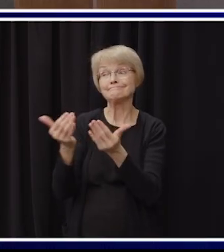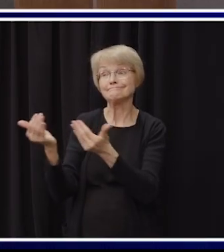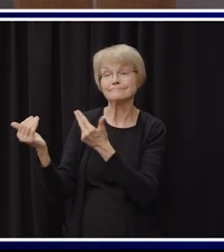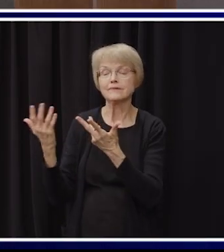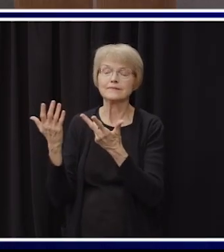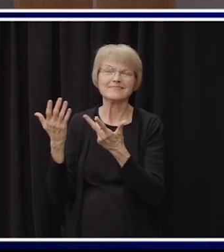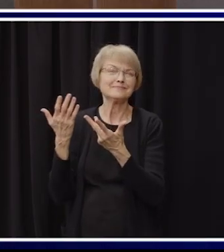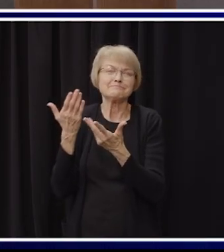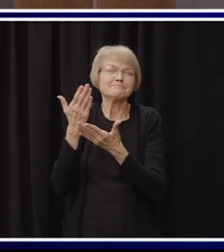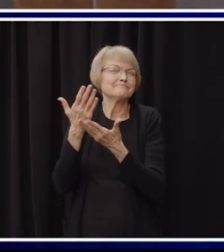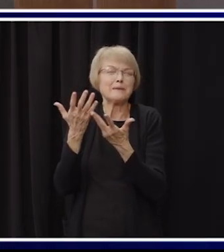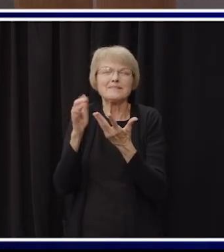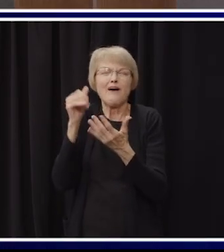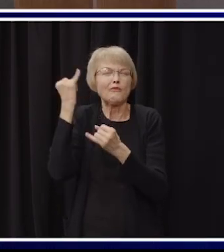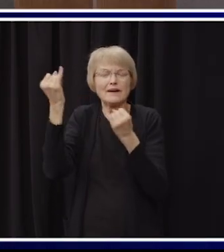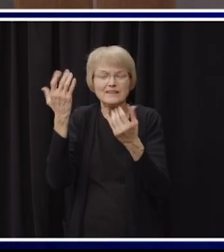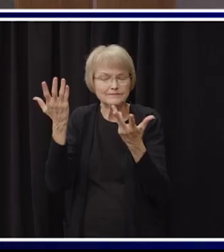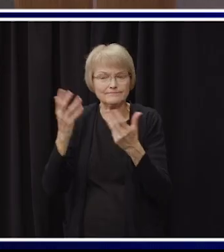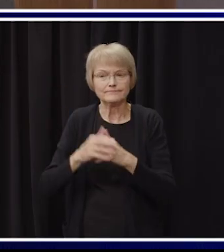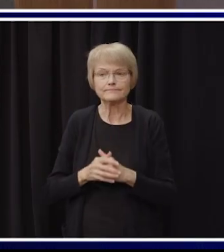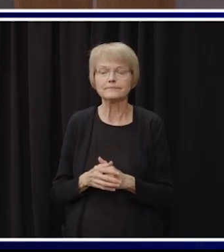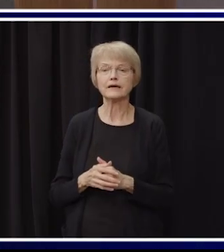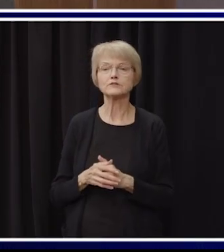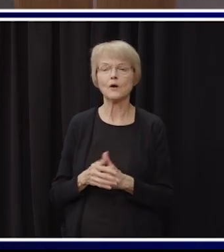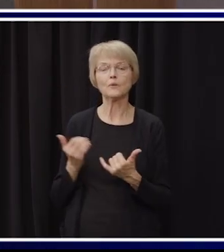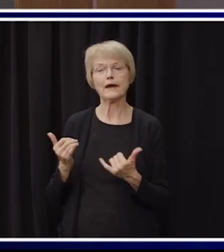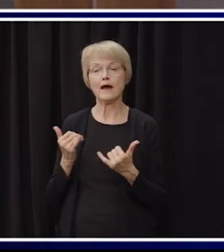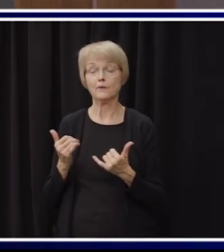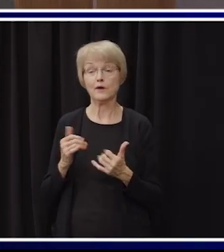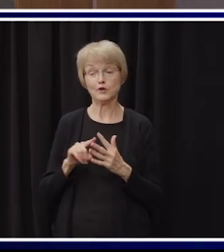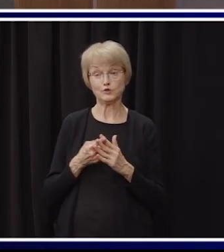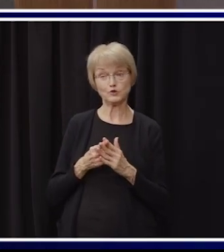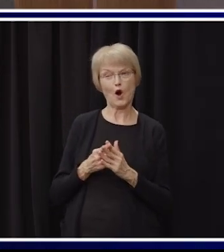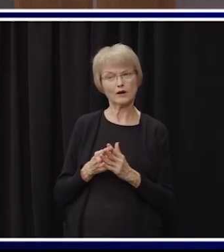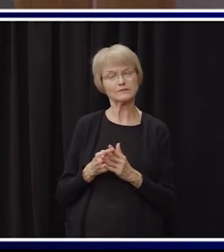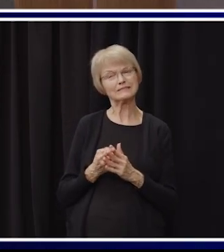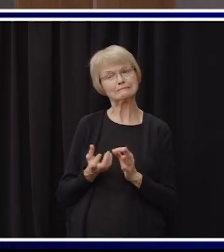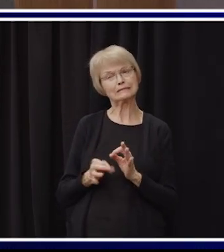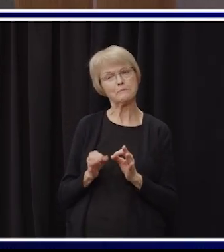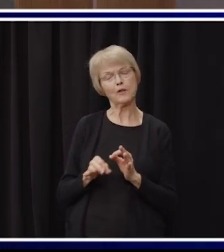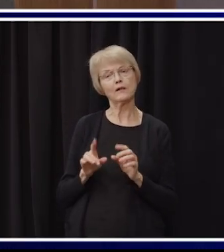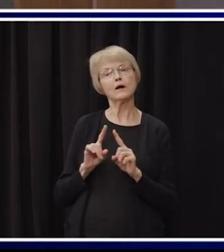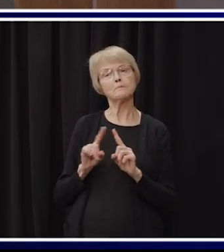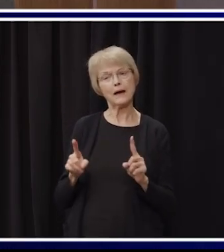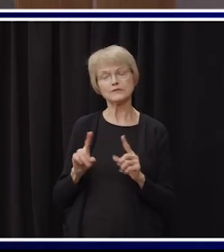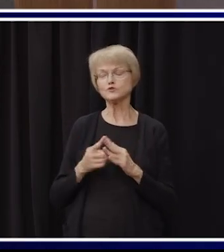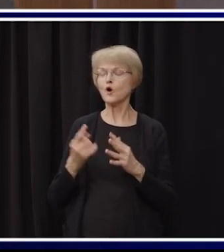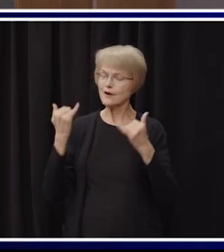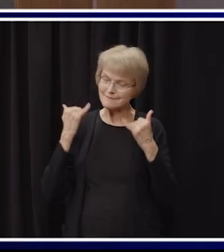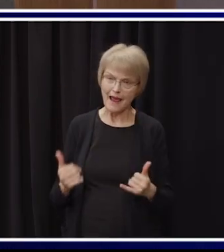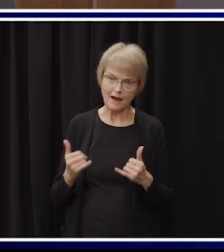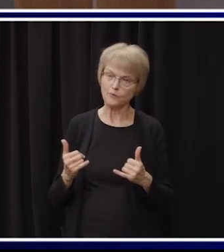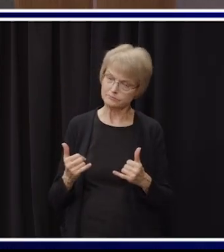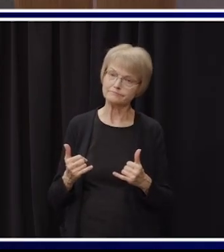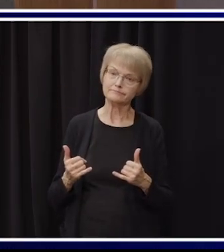But in closing, we can start small, but we have to start now.